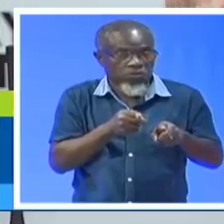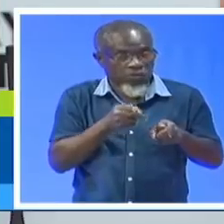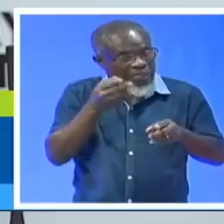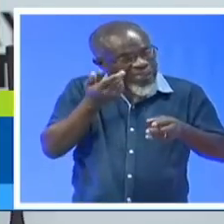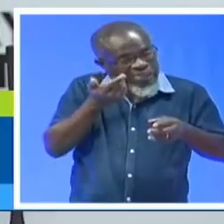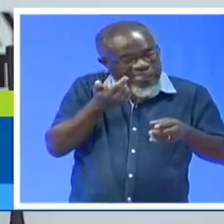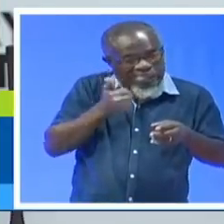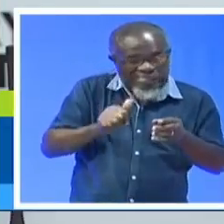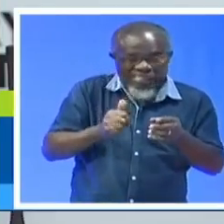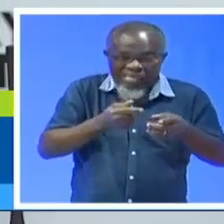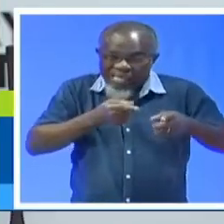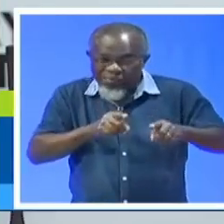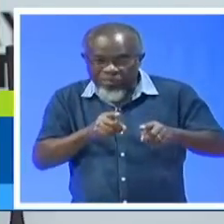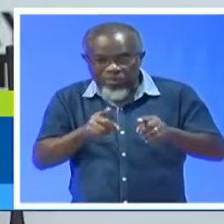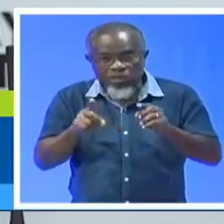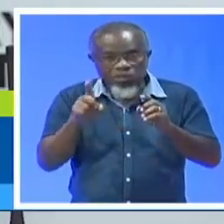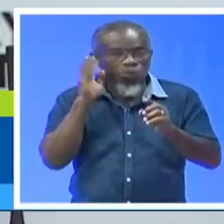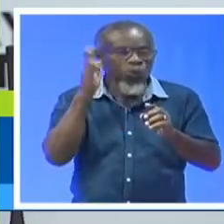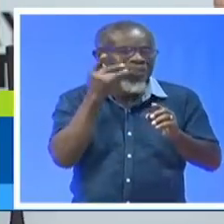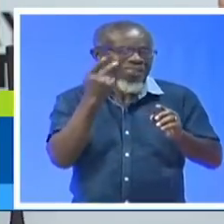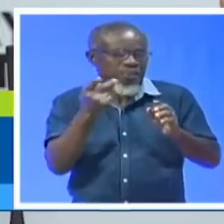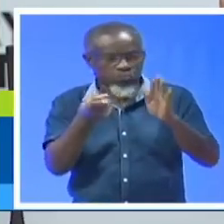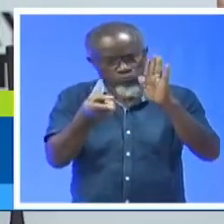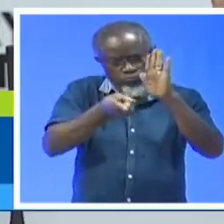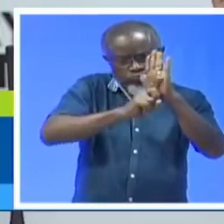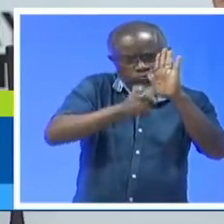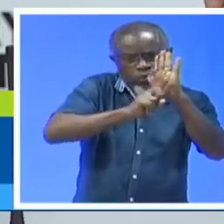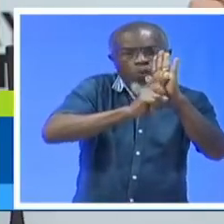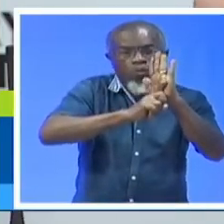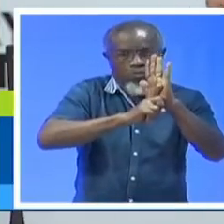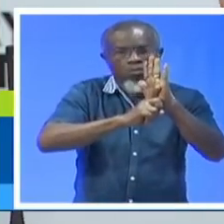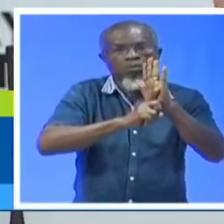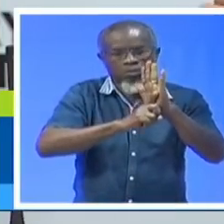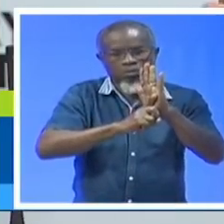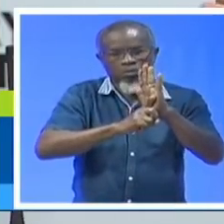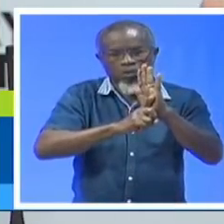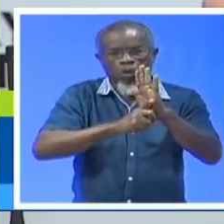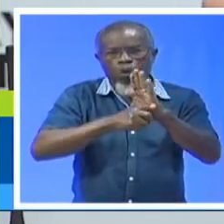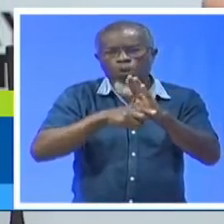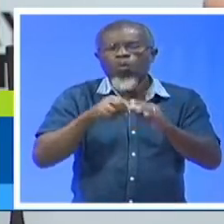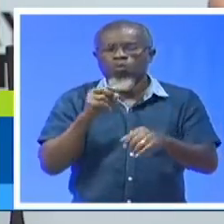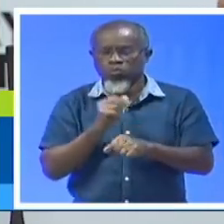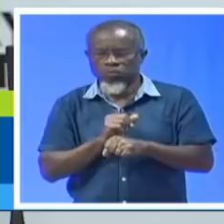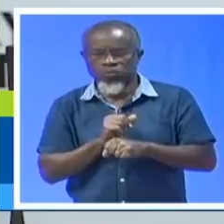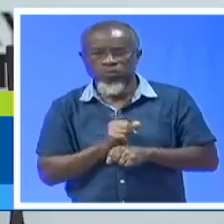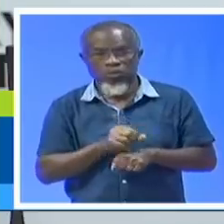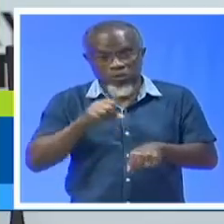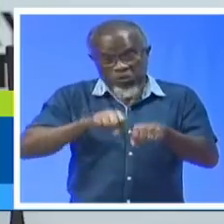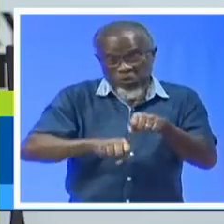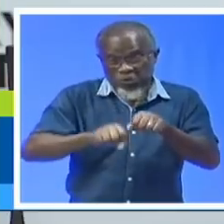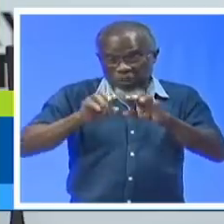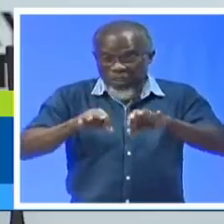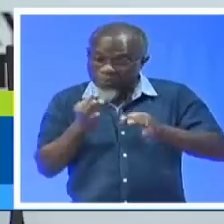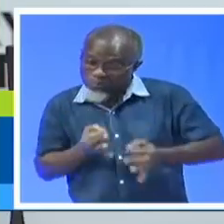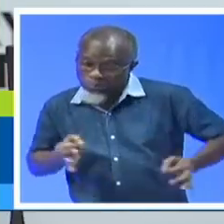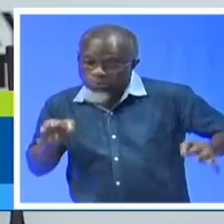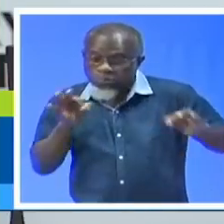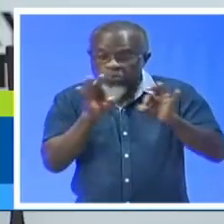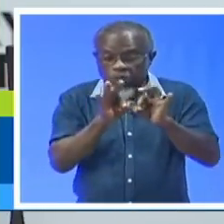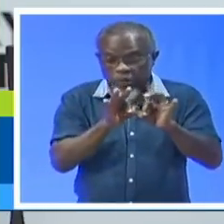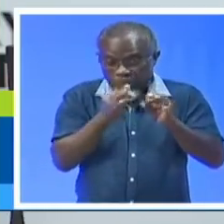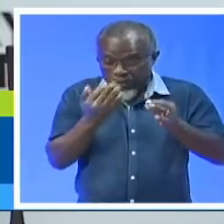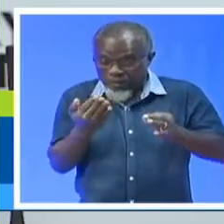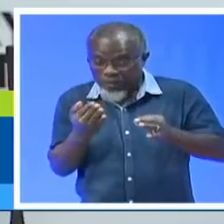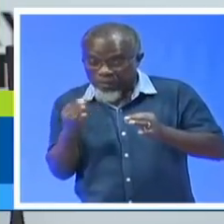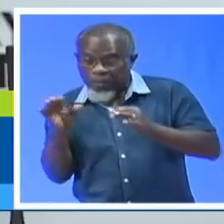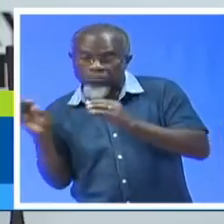electronic monitoring system. That way, important resources can be sent to that patient.